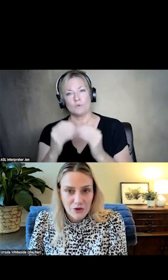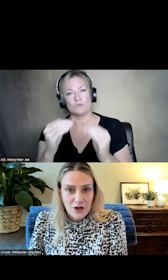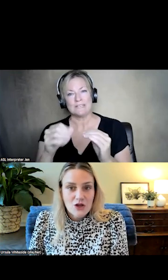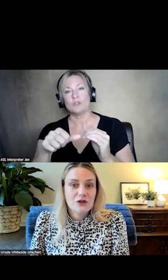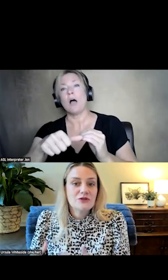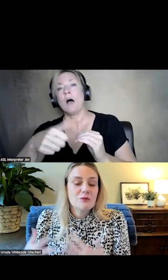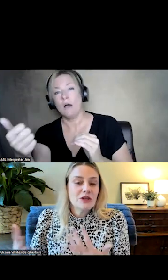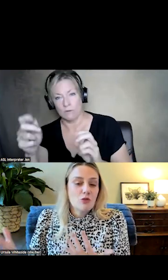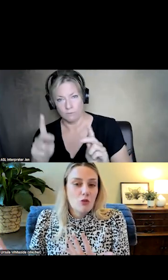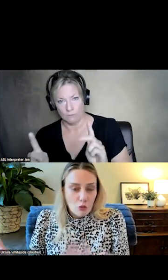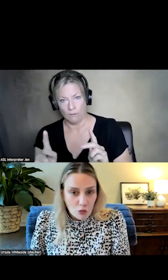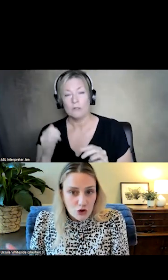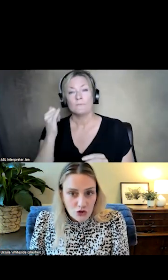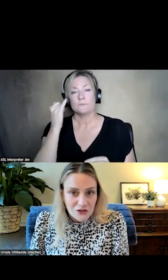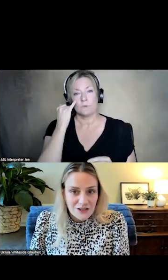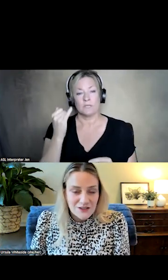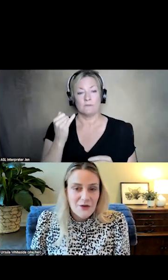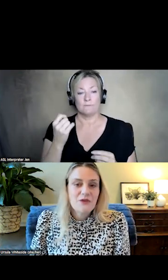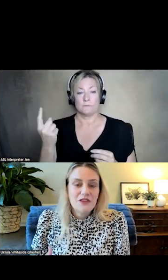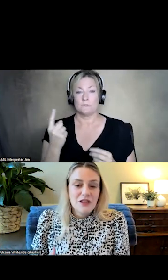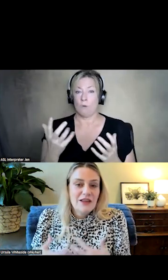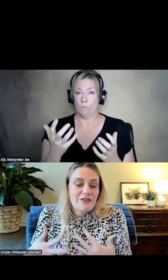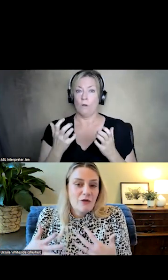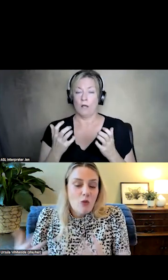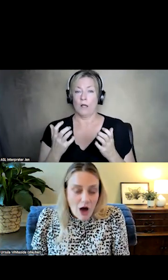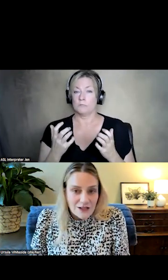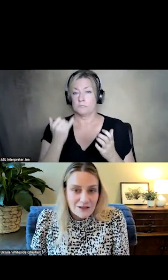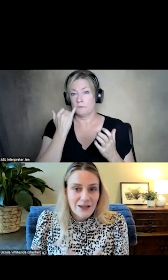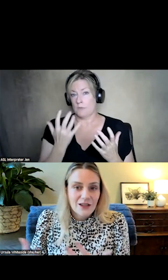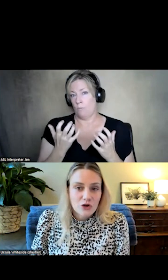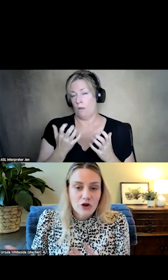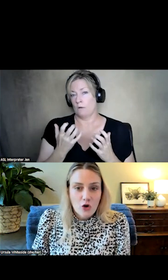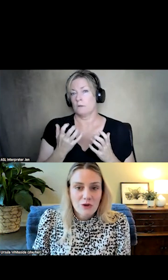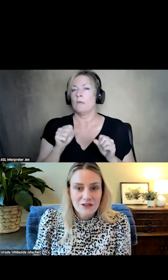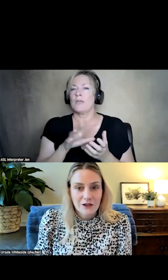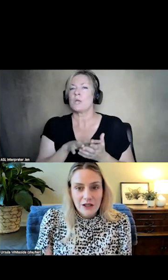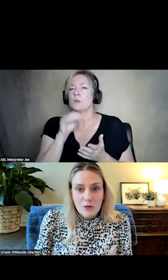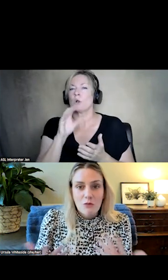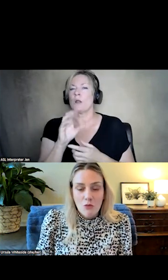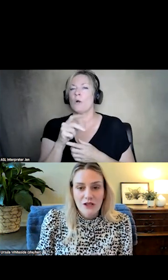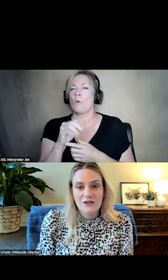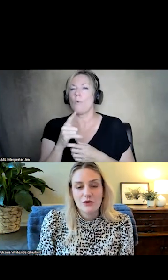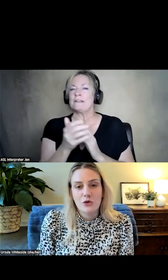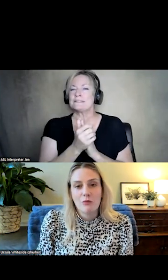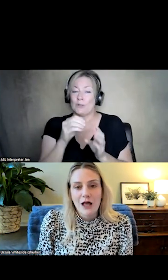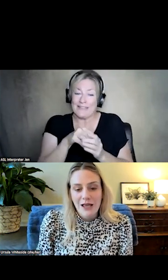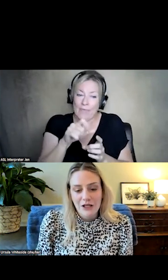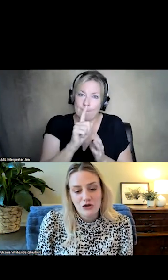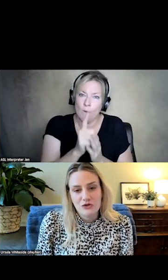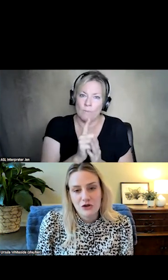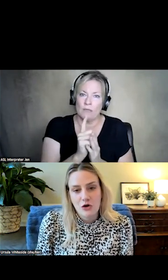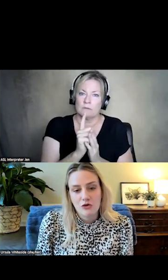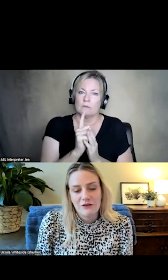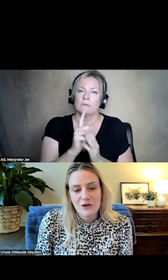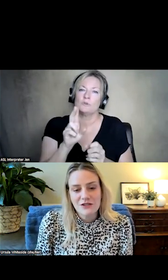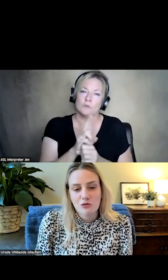people. So that if somebody chooses, if they want, they can learn a coping skill in the moment to apply and use